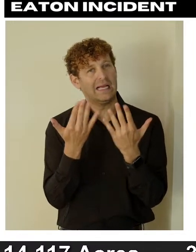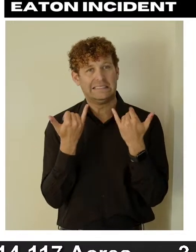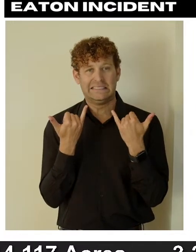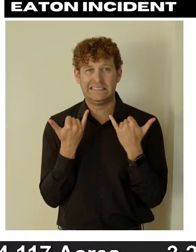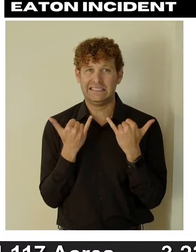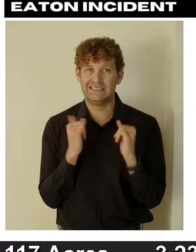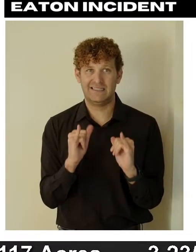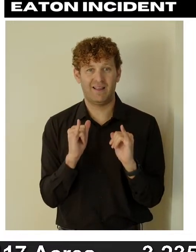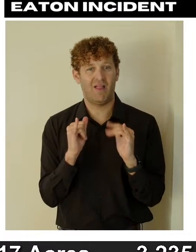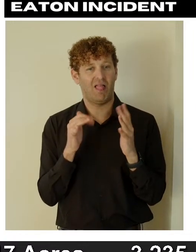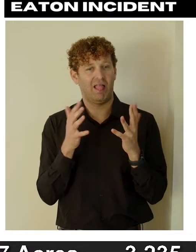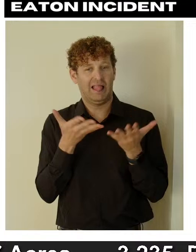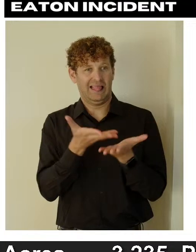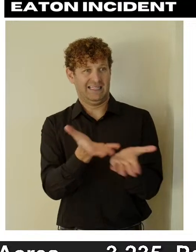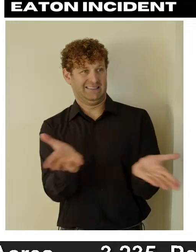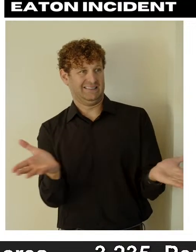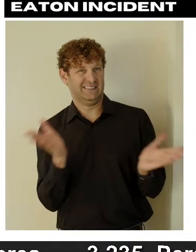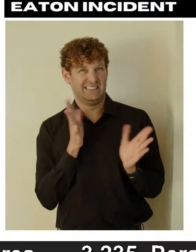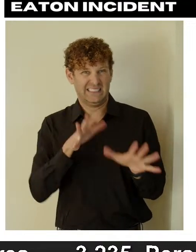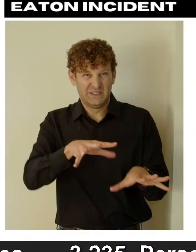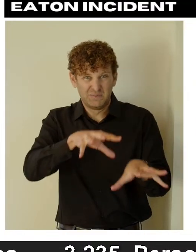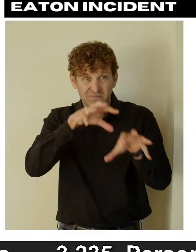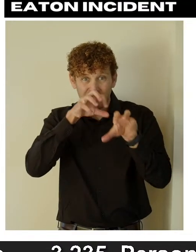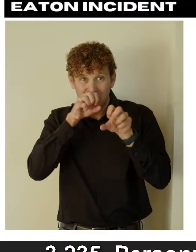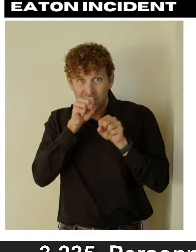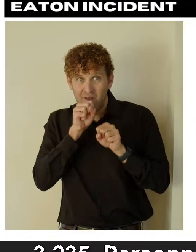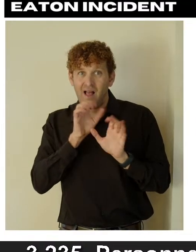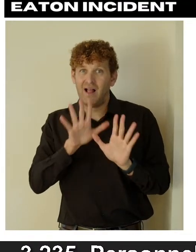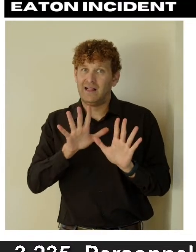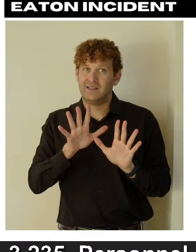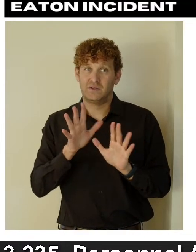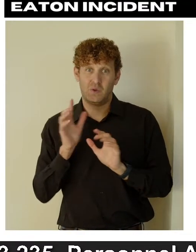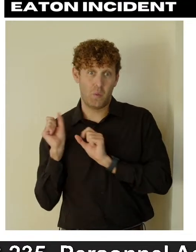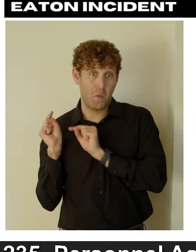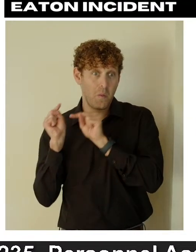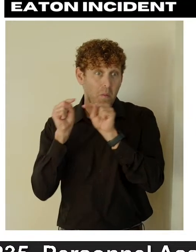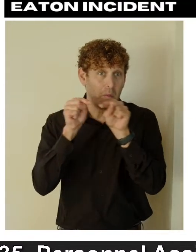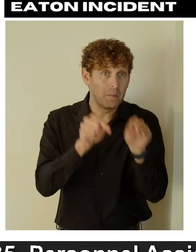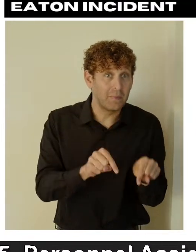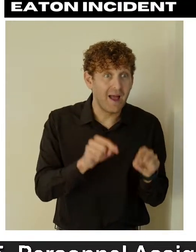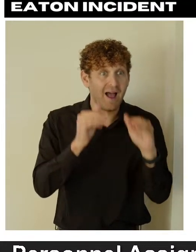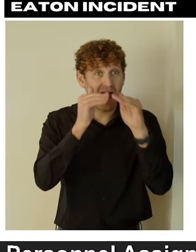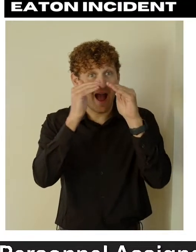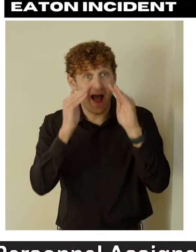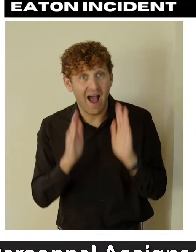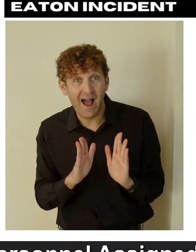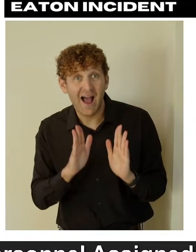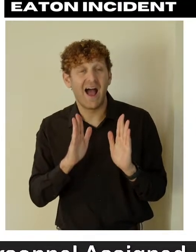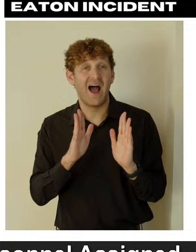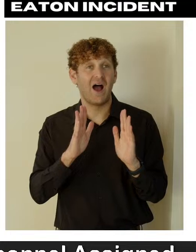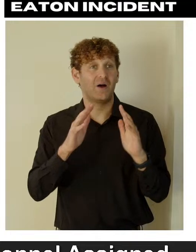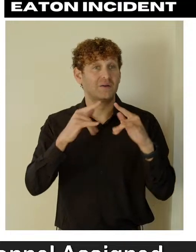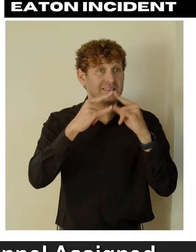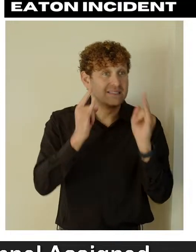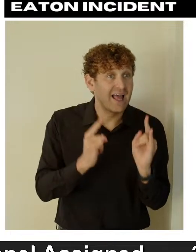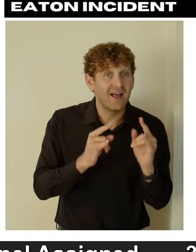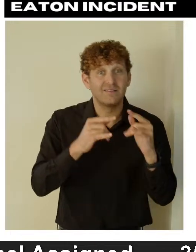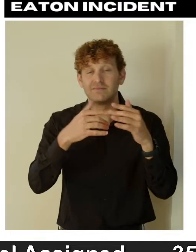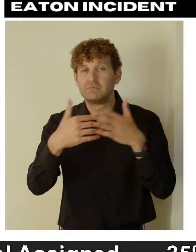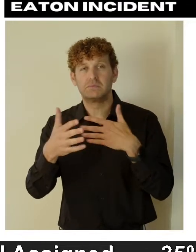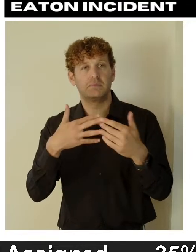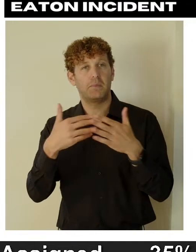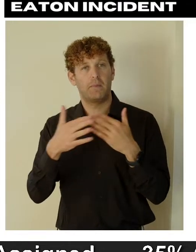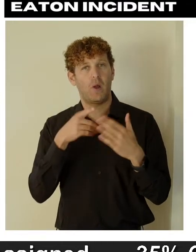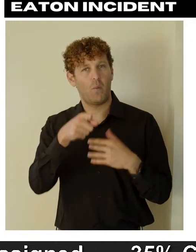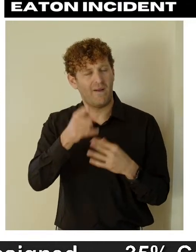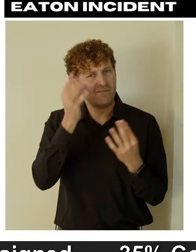if you desire to go back into whether it's a recovery zone or your house is still standing, here's some things to consider to protect